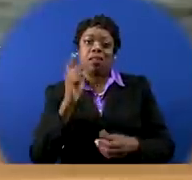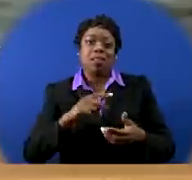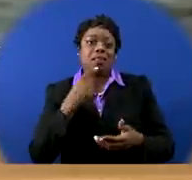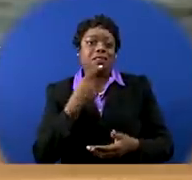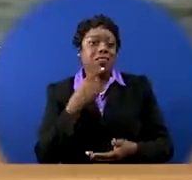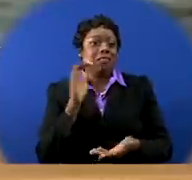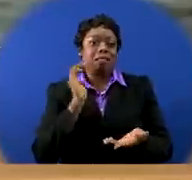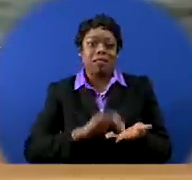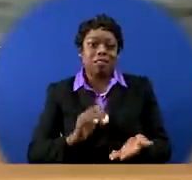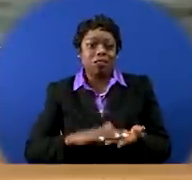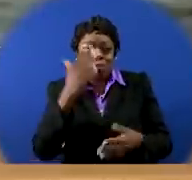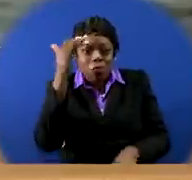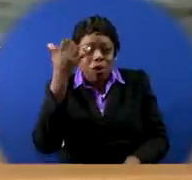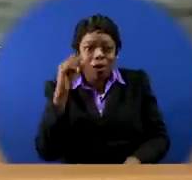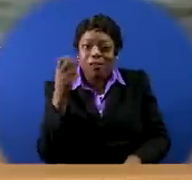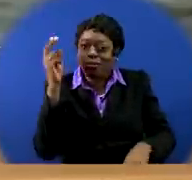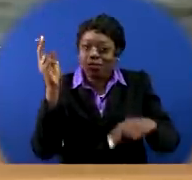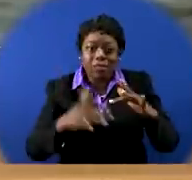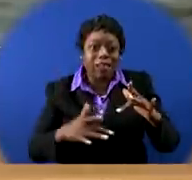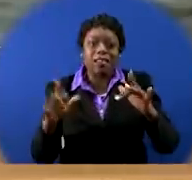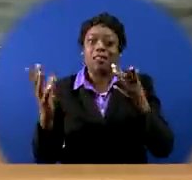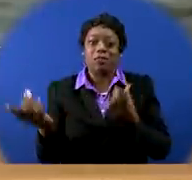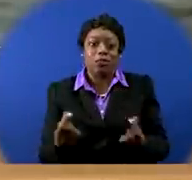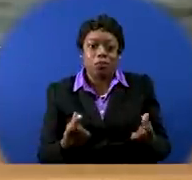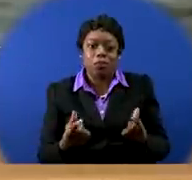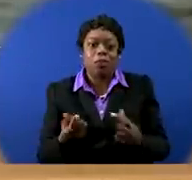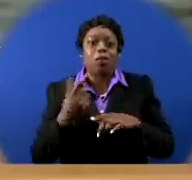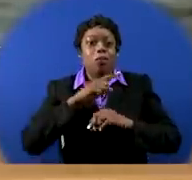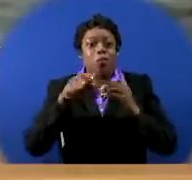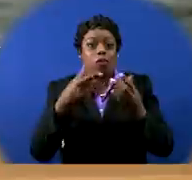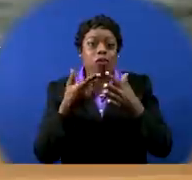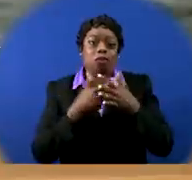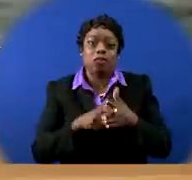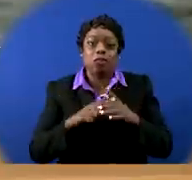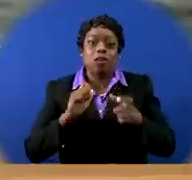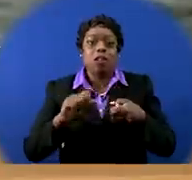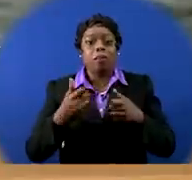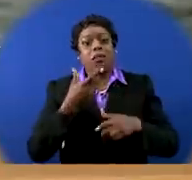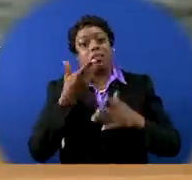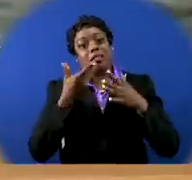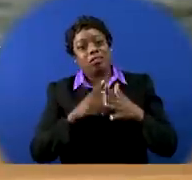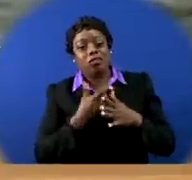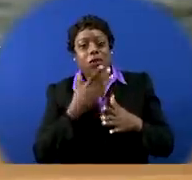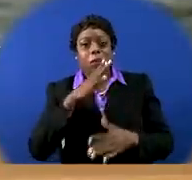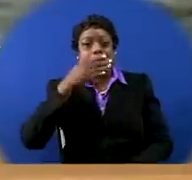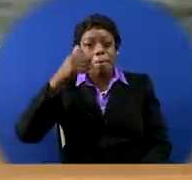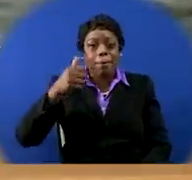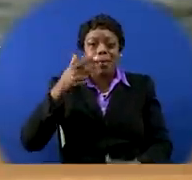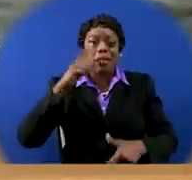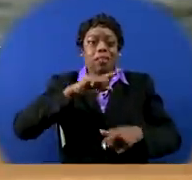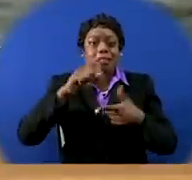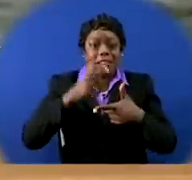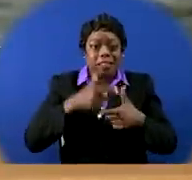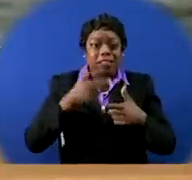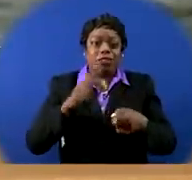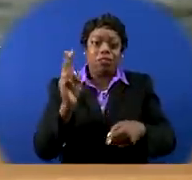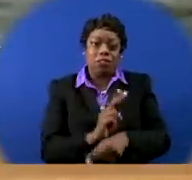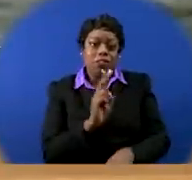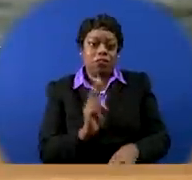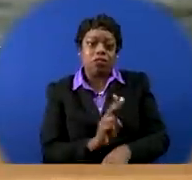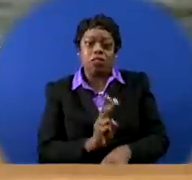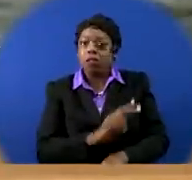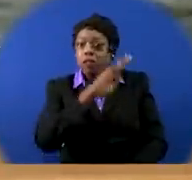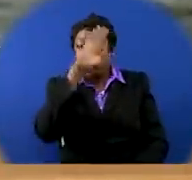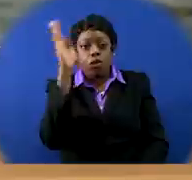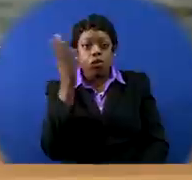you can't do it and when you gonna start doing it and let me get my act together before you can use me. You'll never get your act together without the Lord.